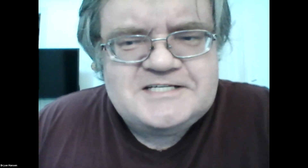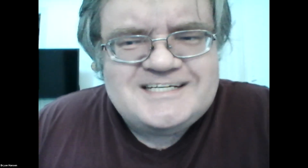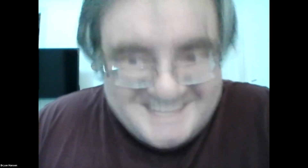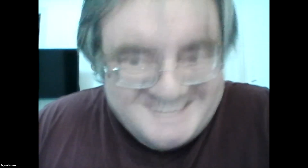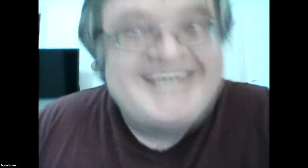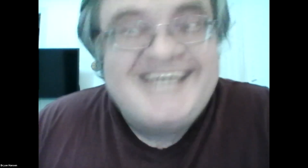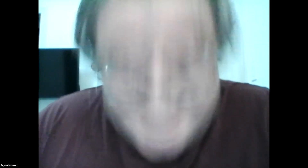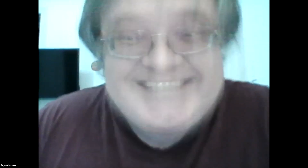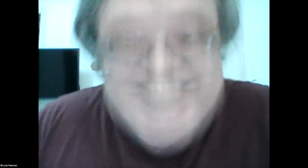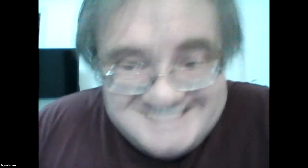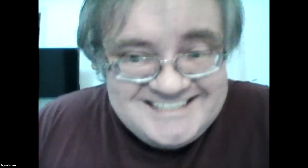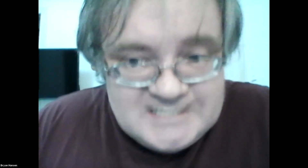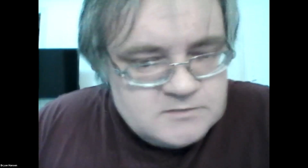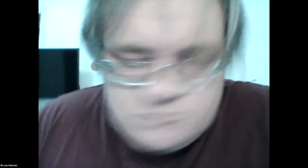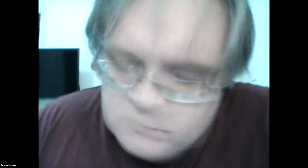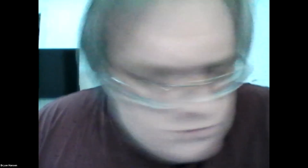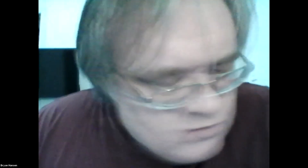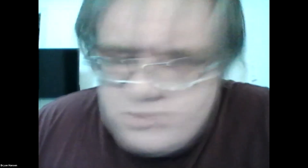express yes,